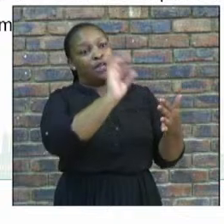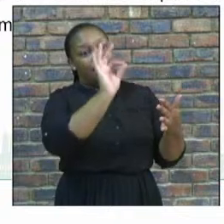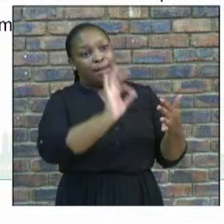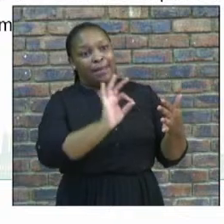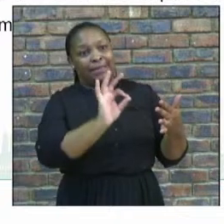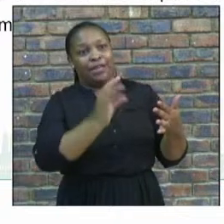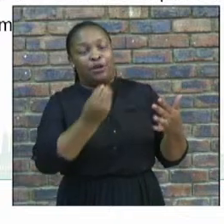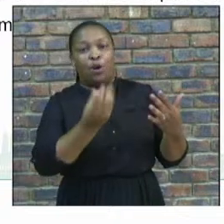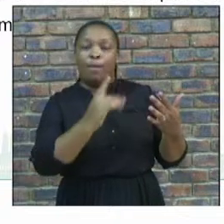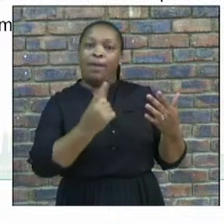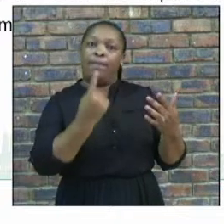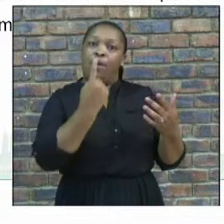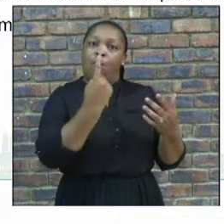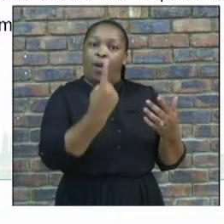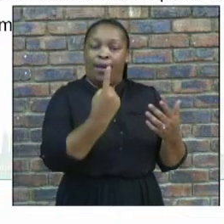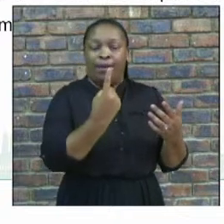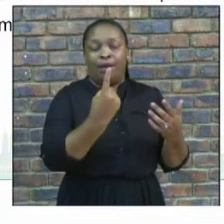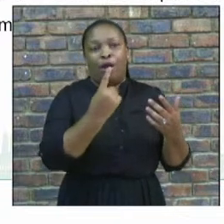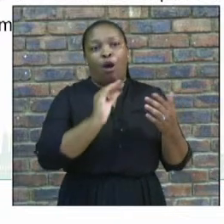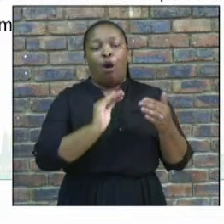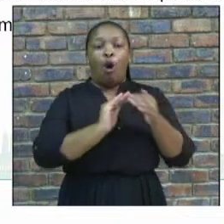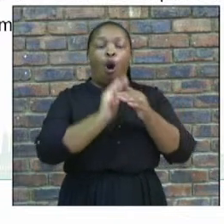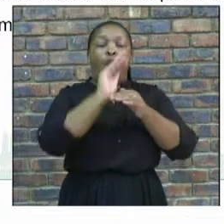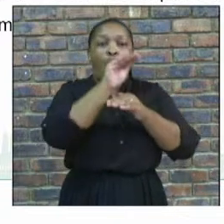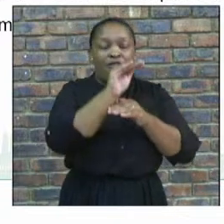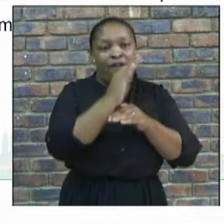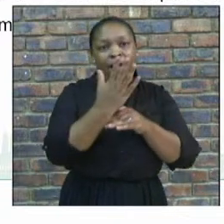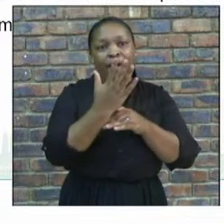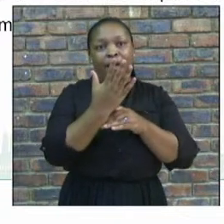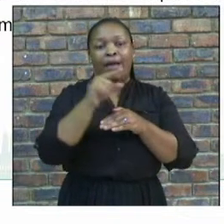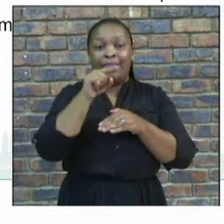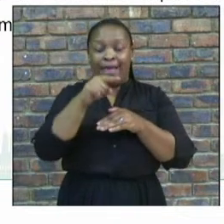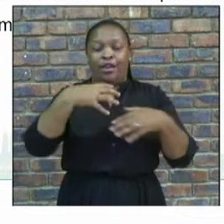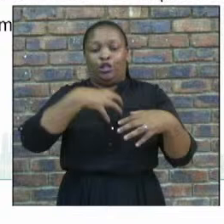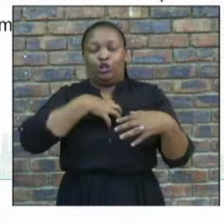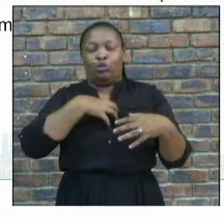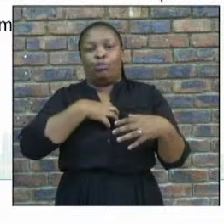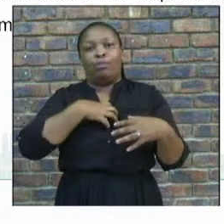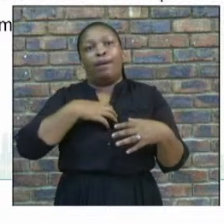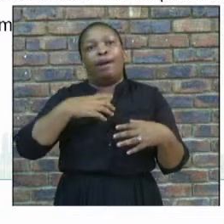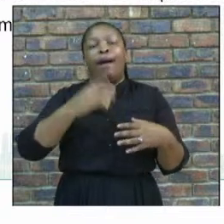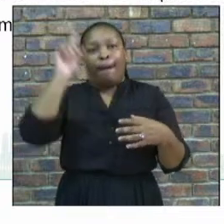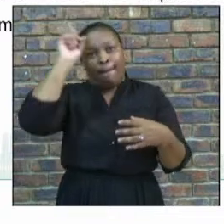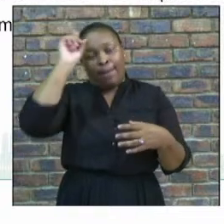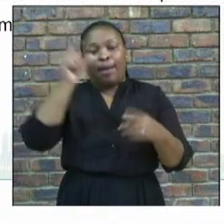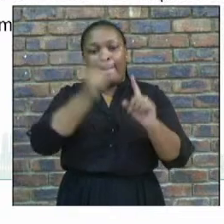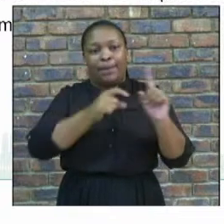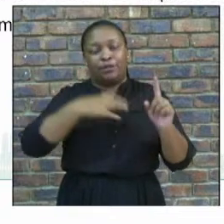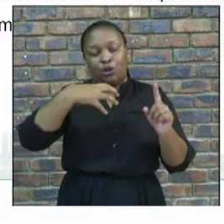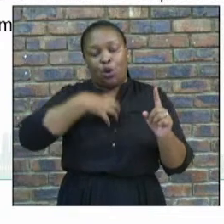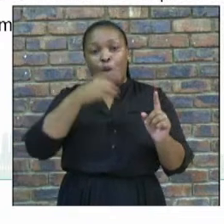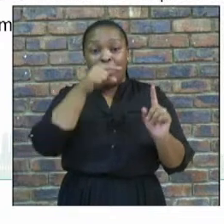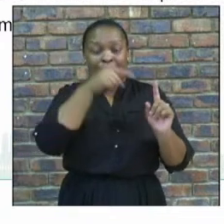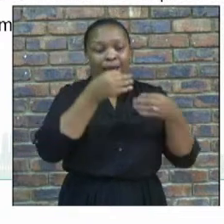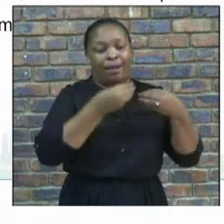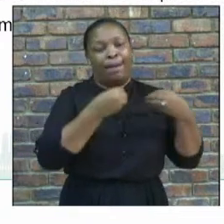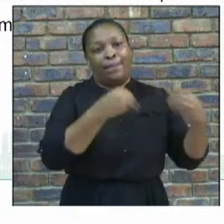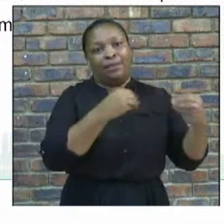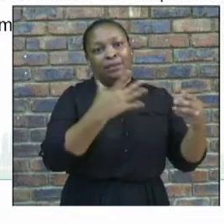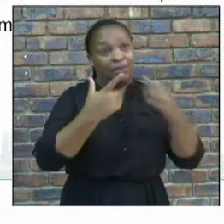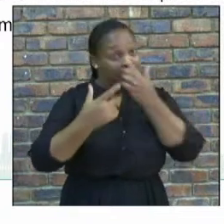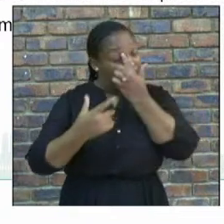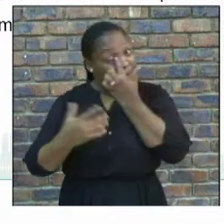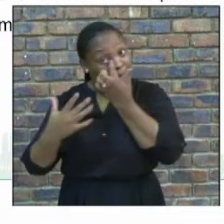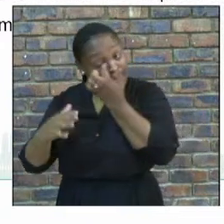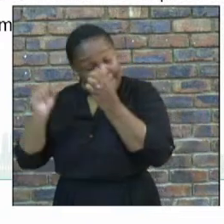is owned by black persons. And we have also allowed for the